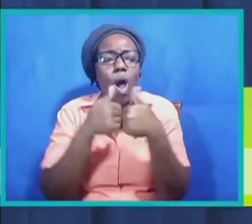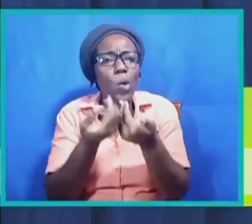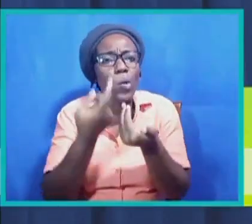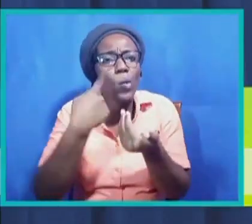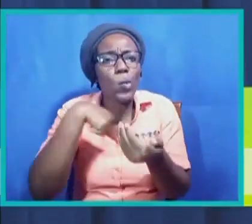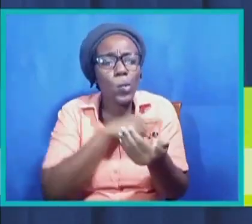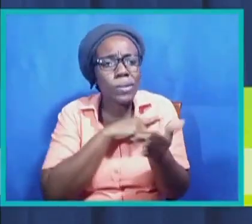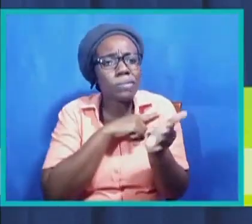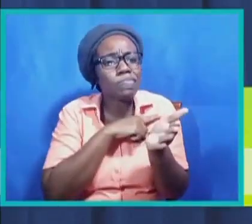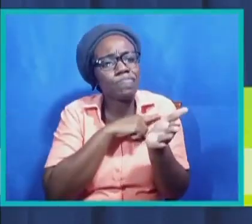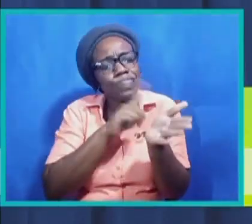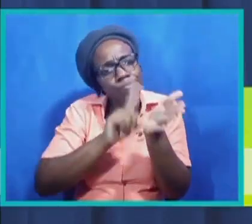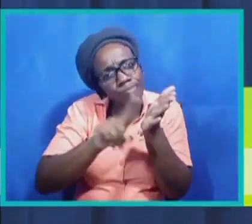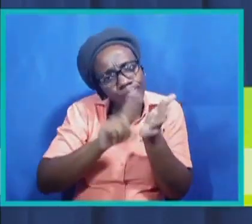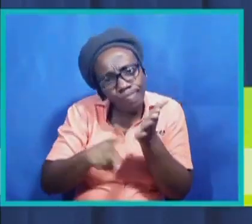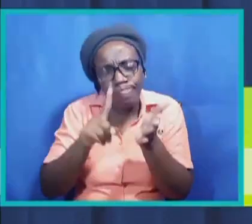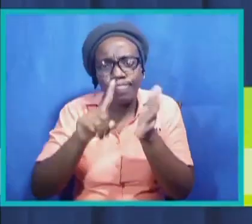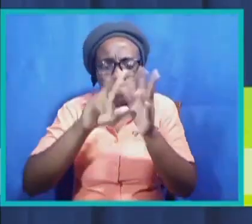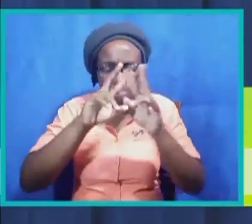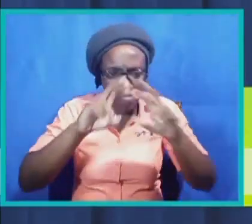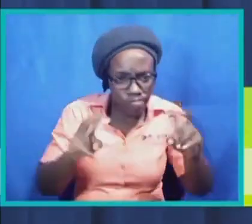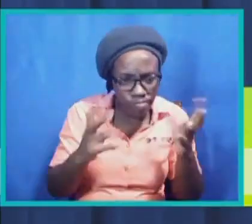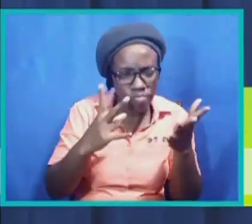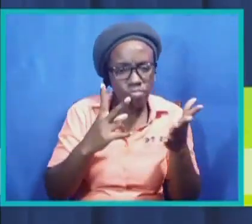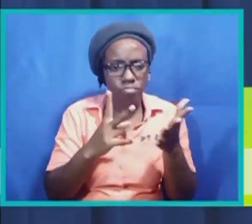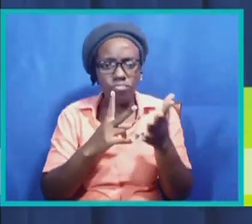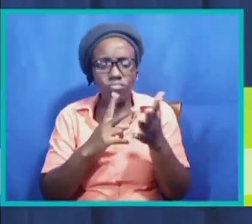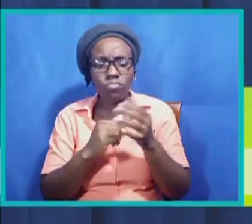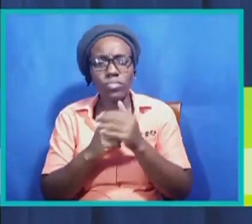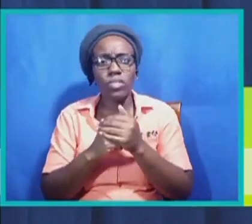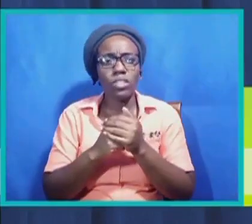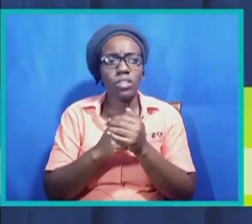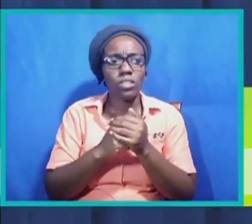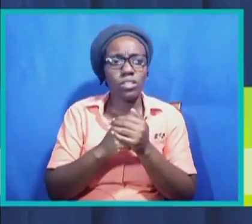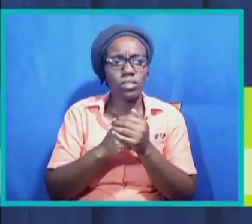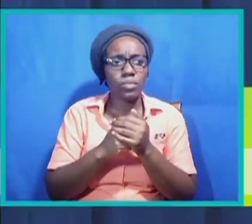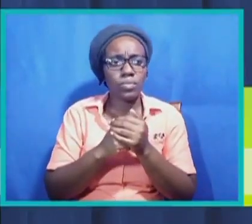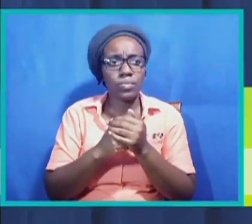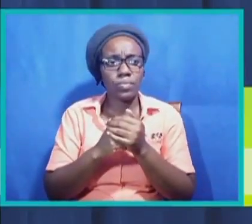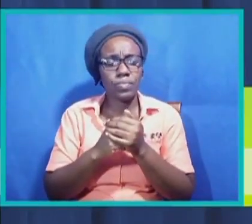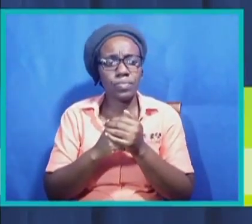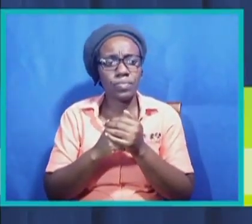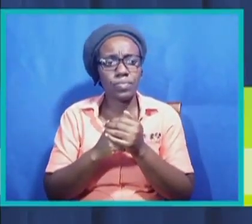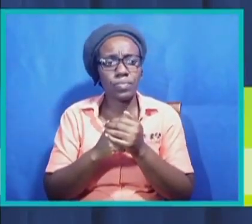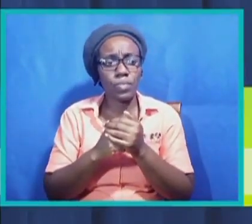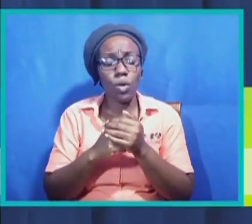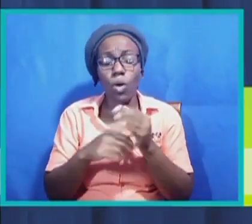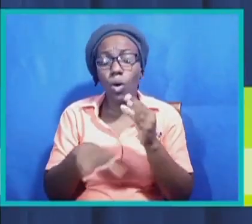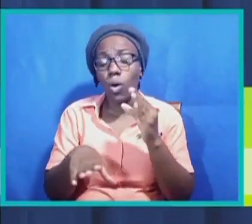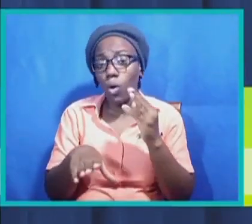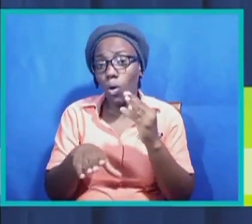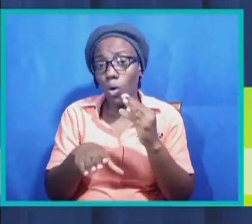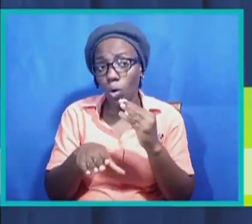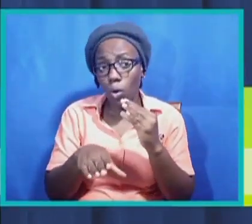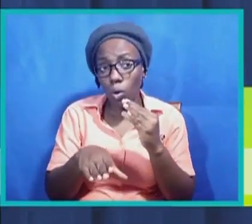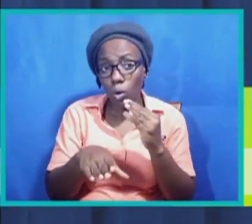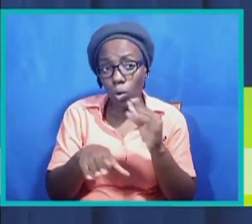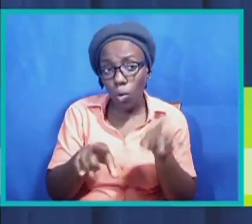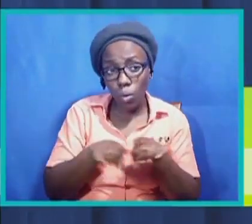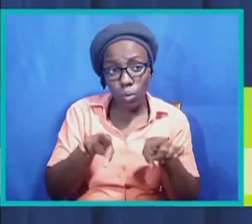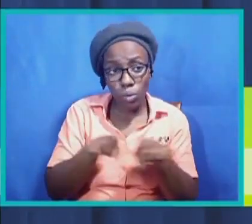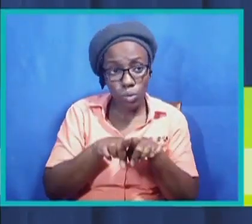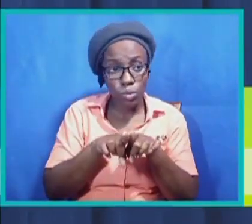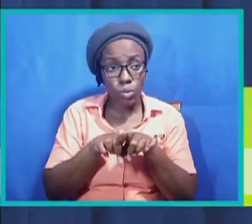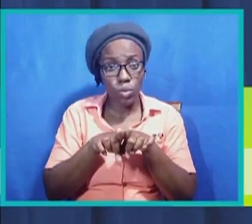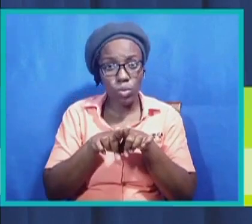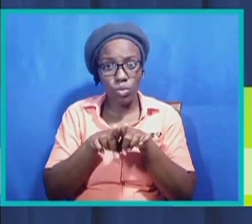information sharing, and also coupled with further training for teachers. I think we need to spend a